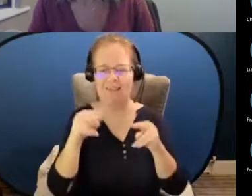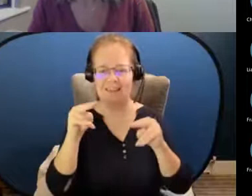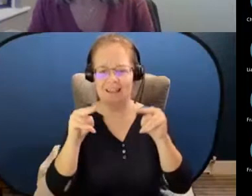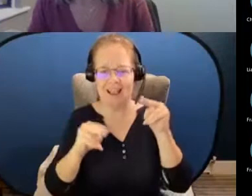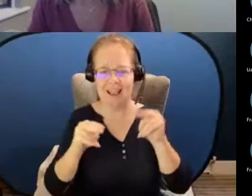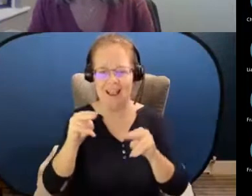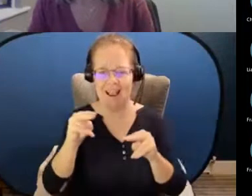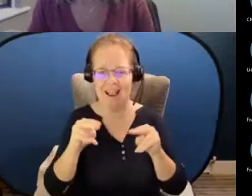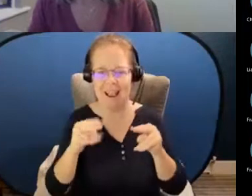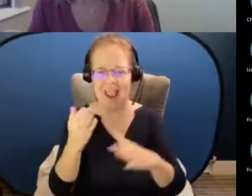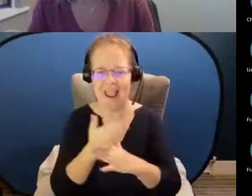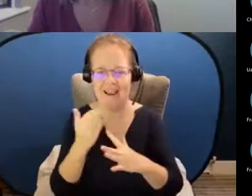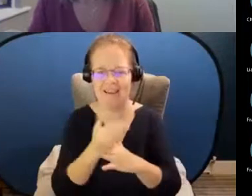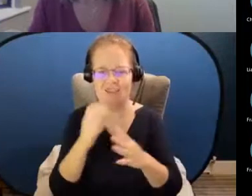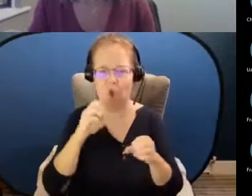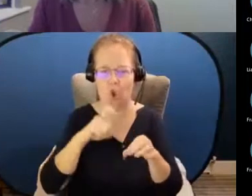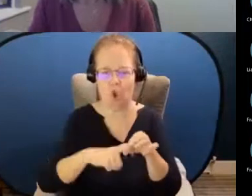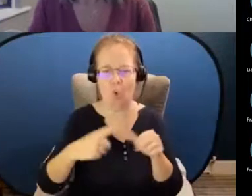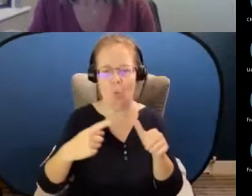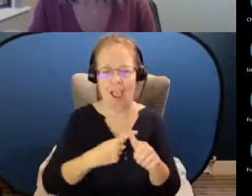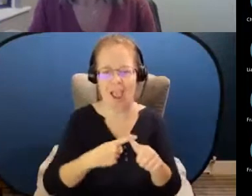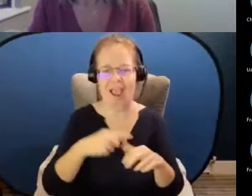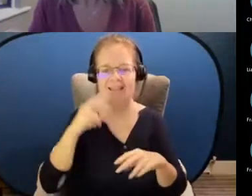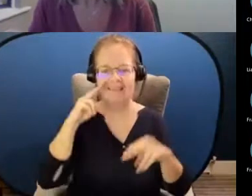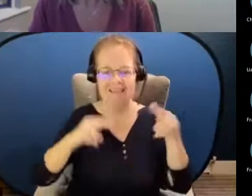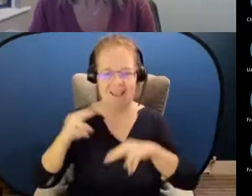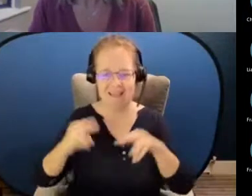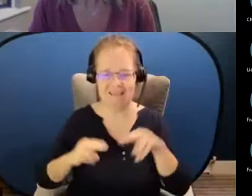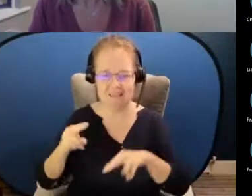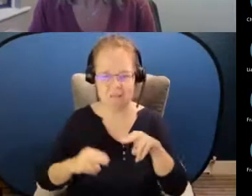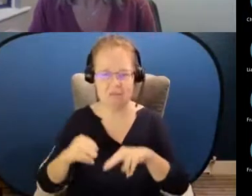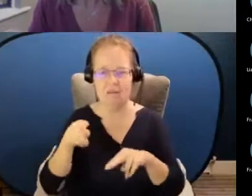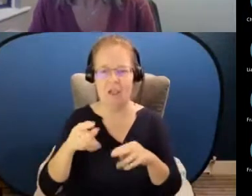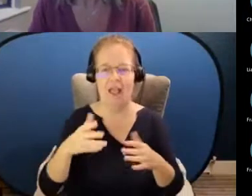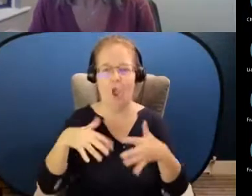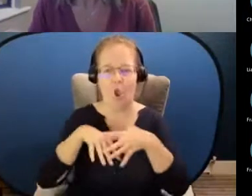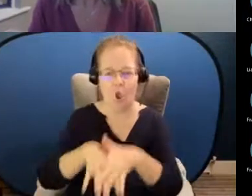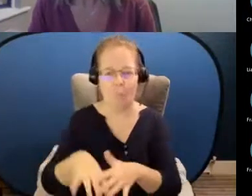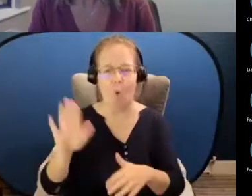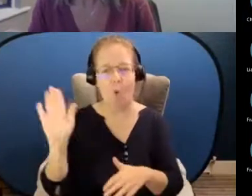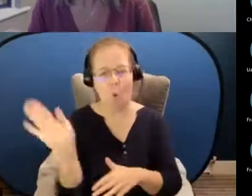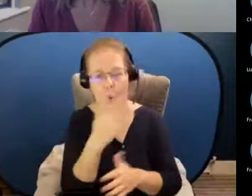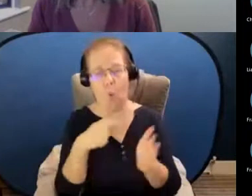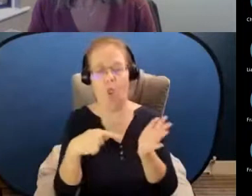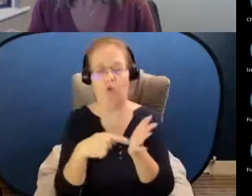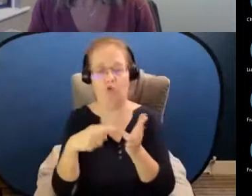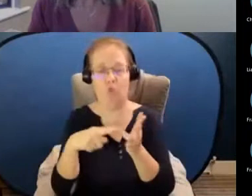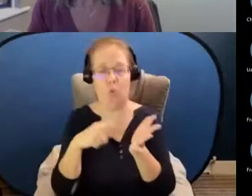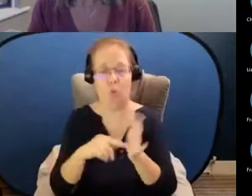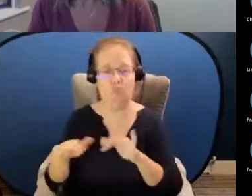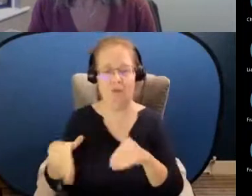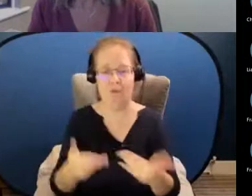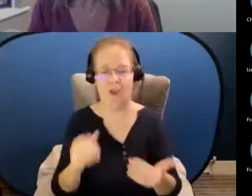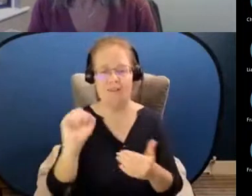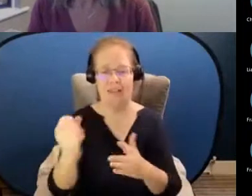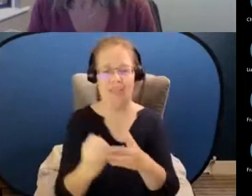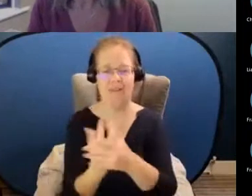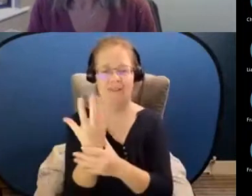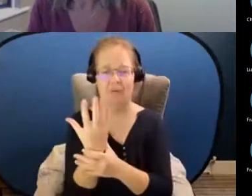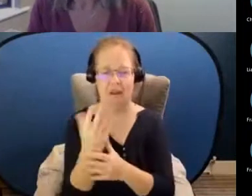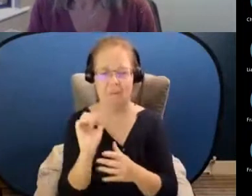be incorporated by all tool providers in their development cycles? Some tool providers